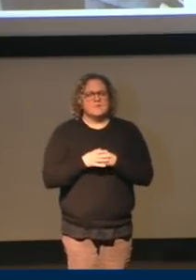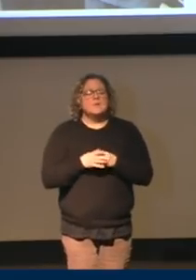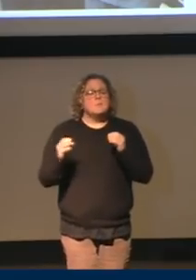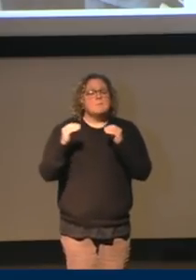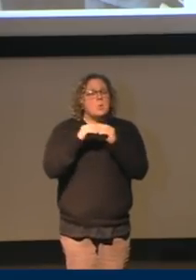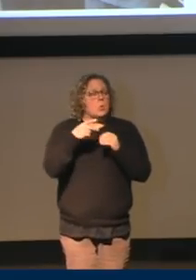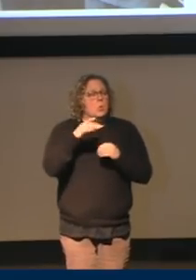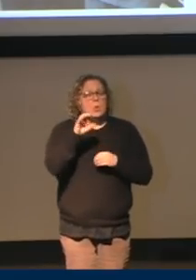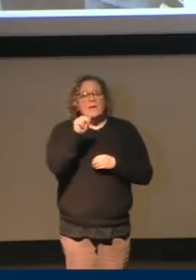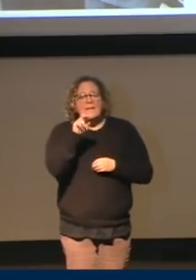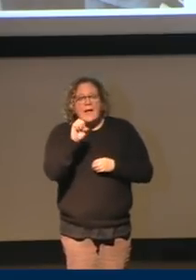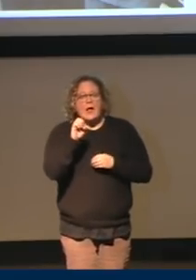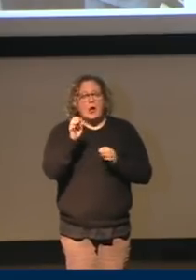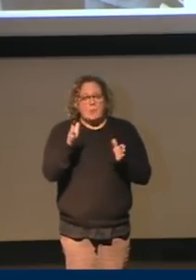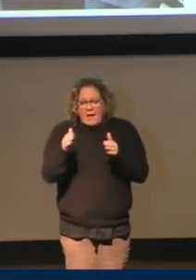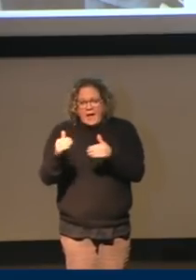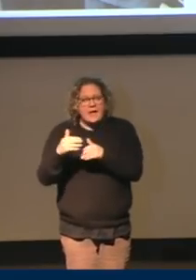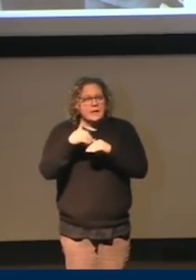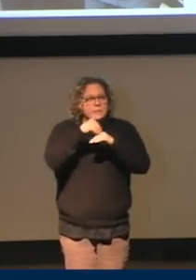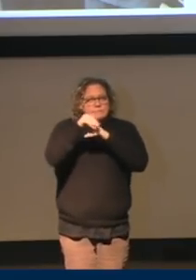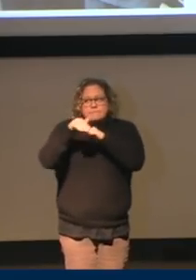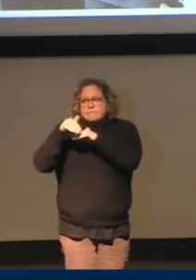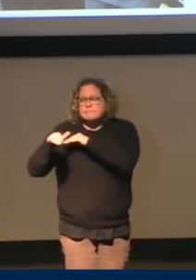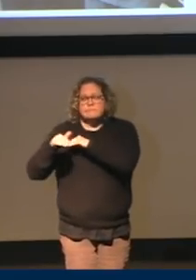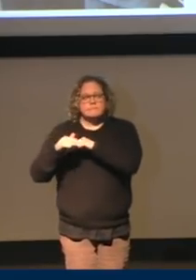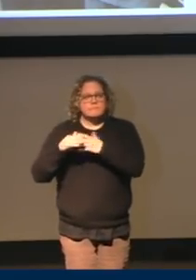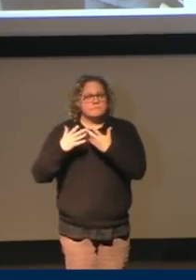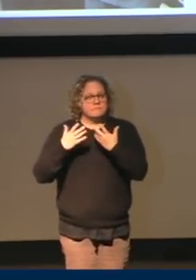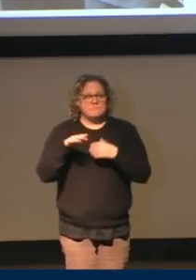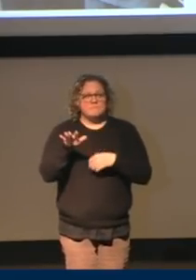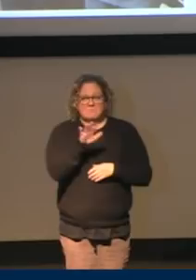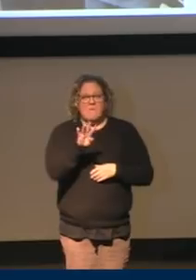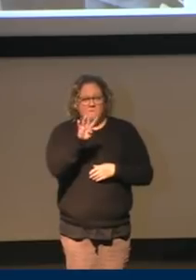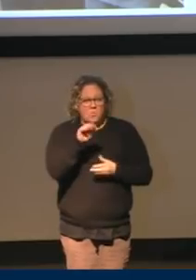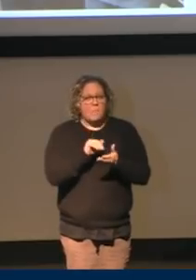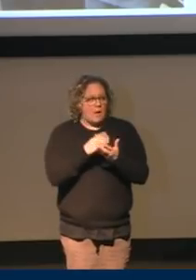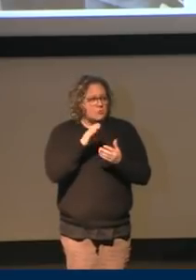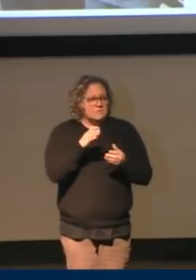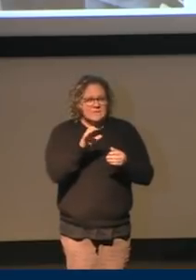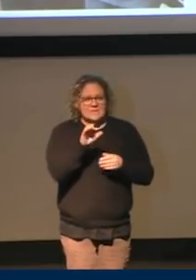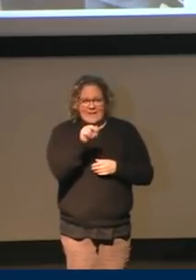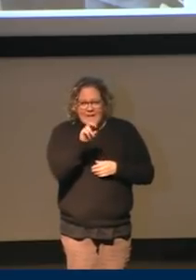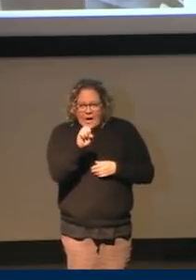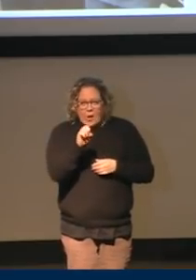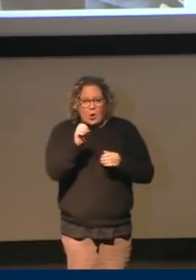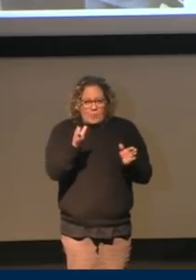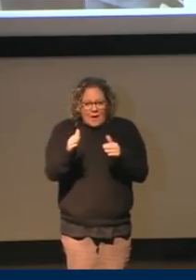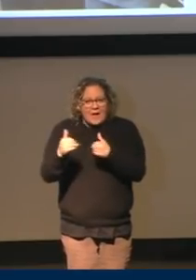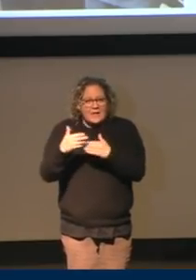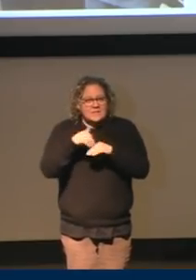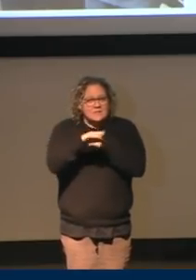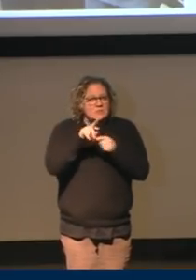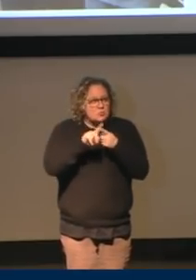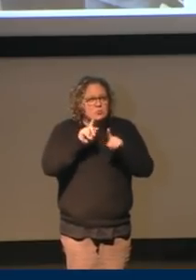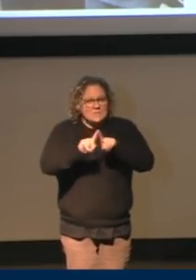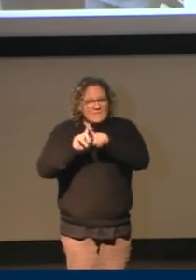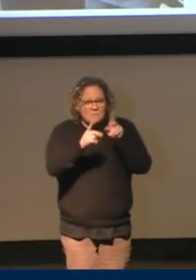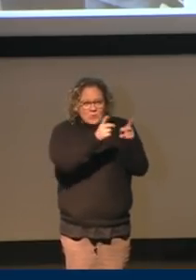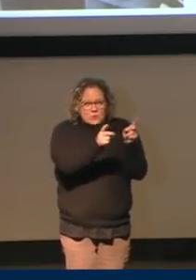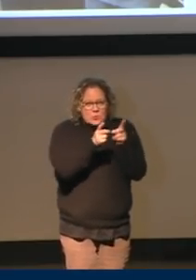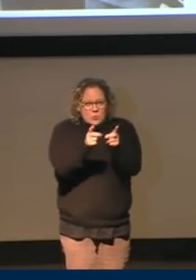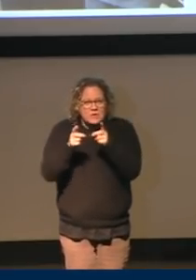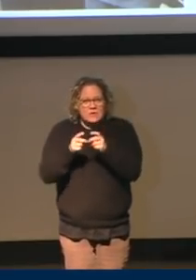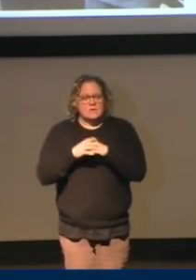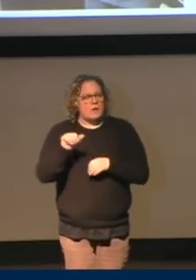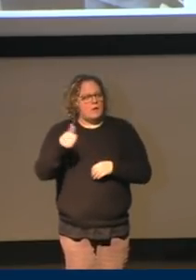are now being sent out. There's been 4,000 care packages sent out to the units this week. Another 4,000 with